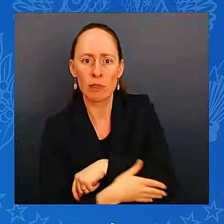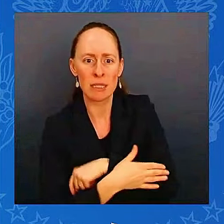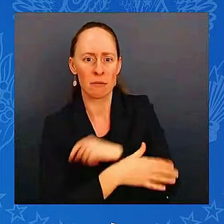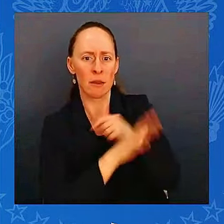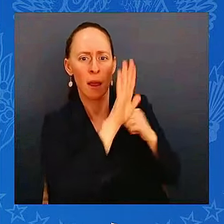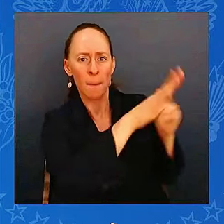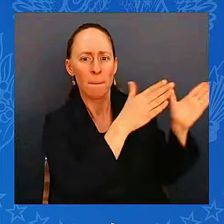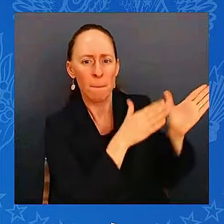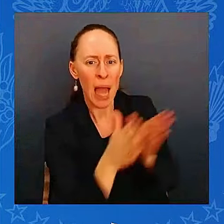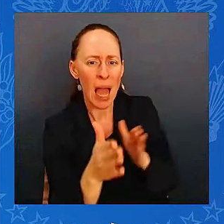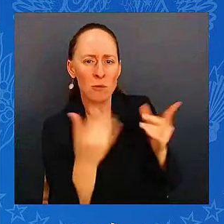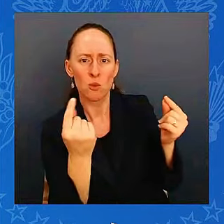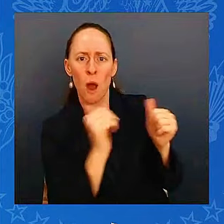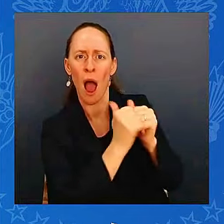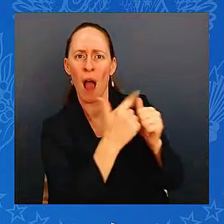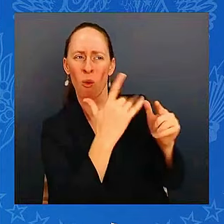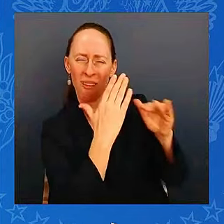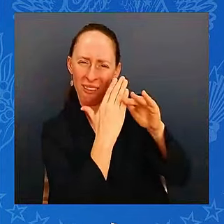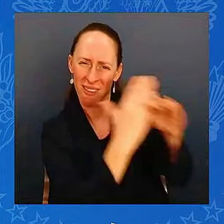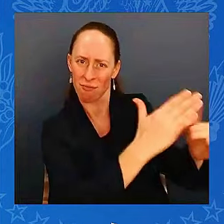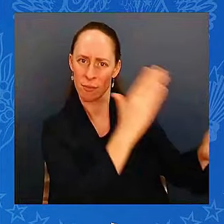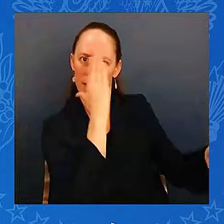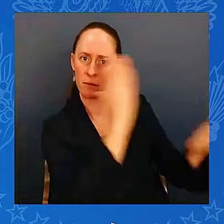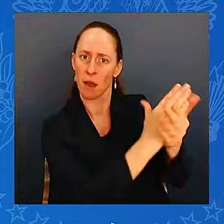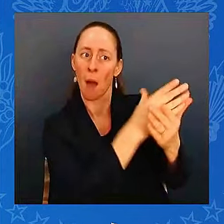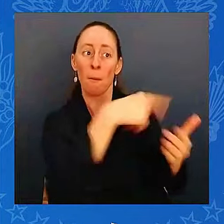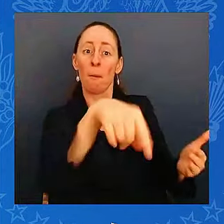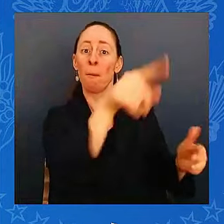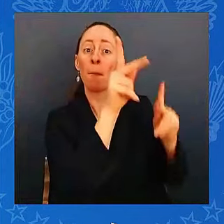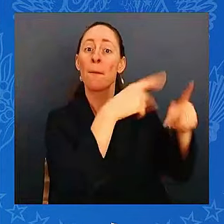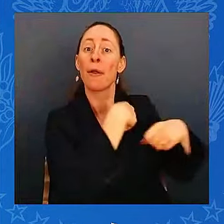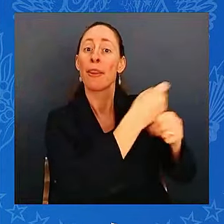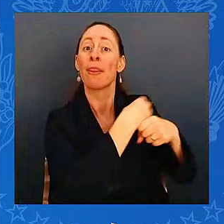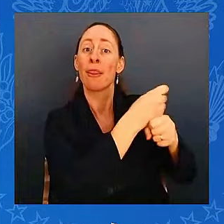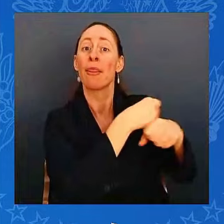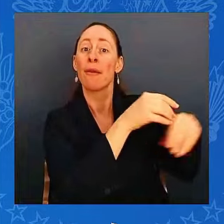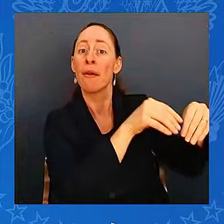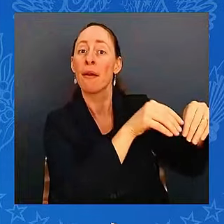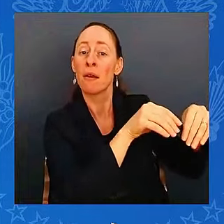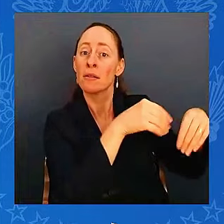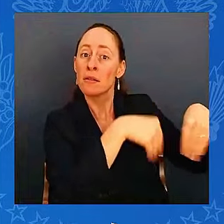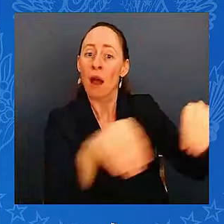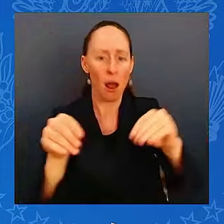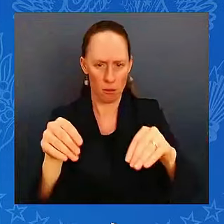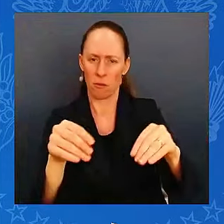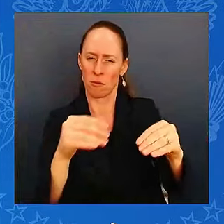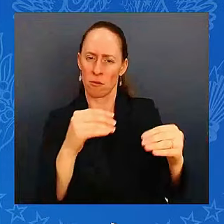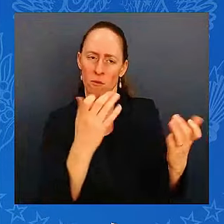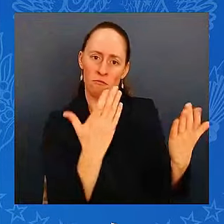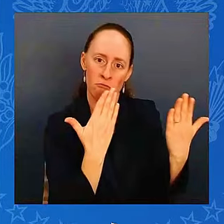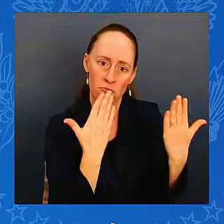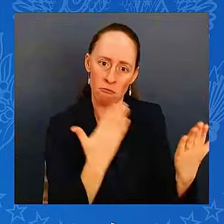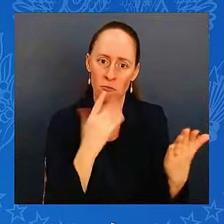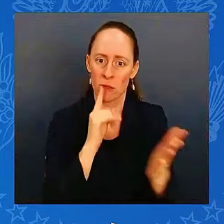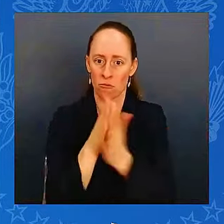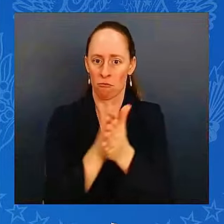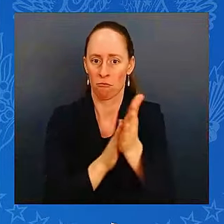Thank you again for organizing the event, and I hope that we will be working intensively together in this domain. Thank you.